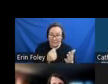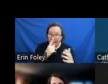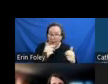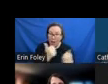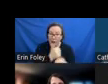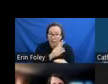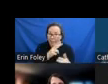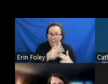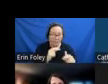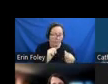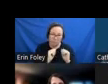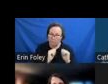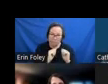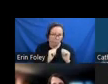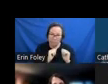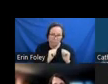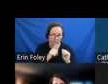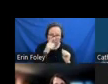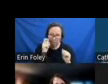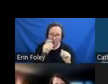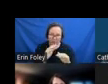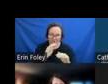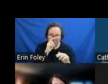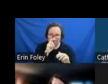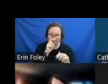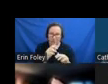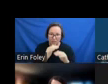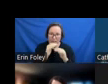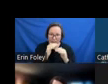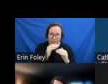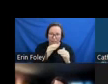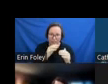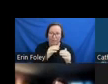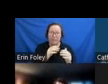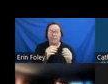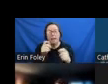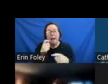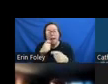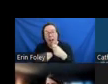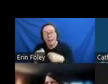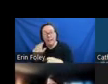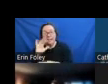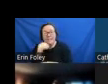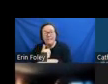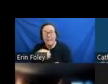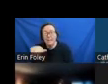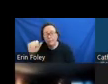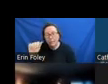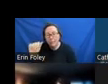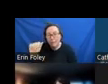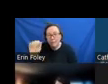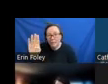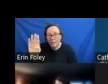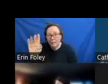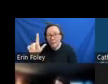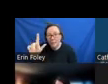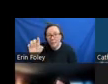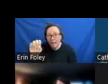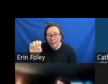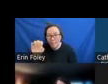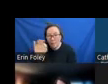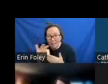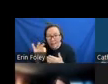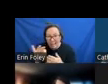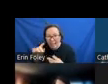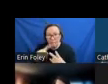name, although the person can be the beneficiary of an ABLE account or a special needs trust, and we'll talk more about that later.